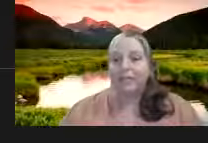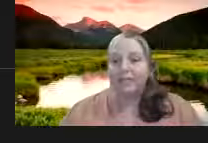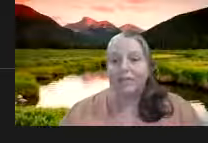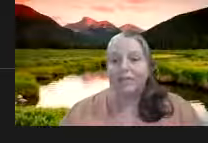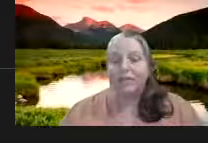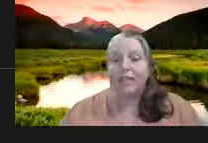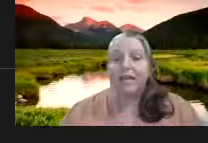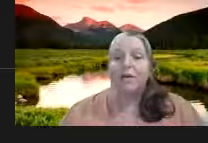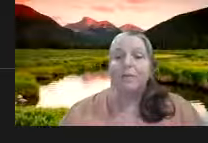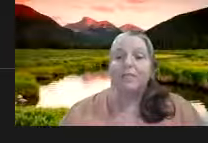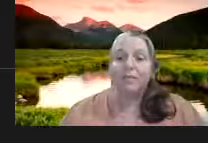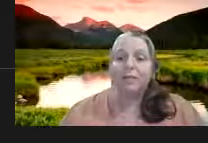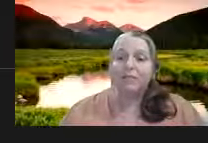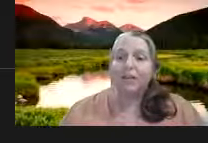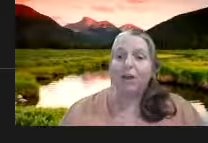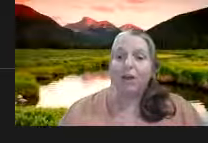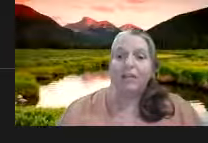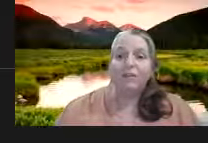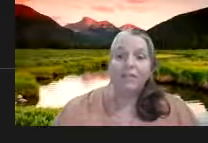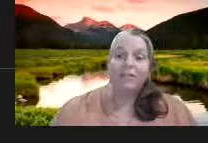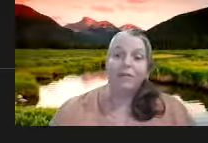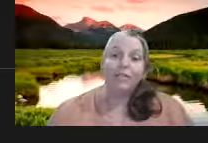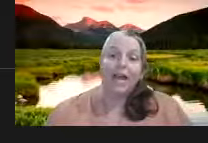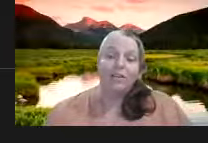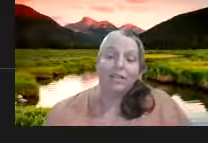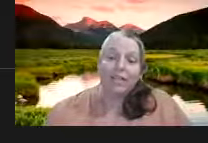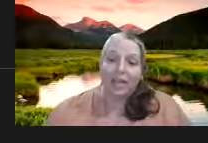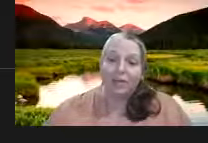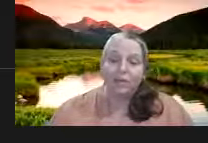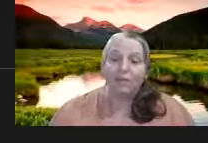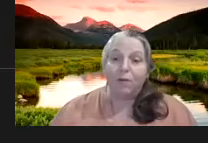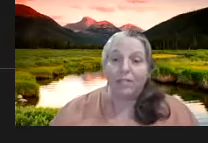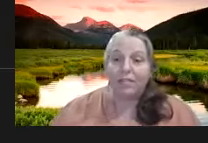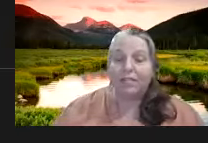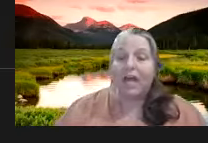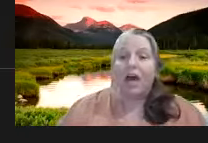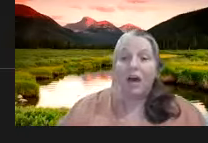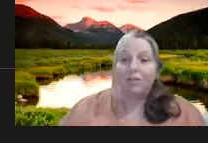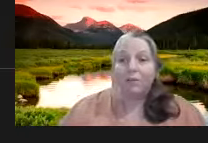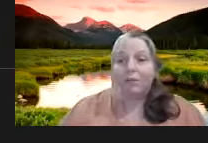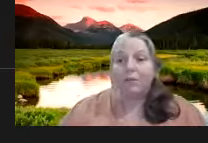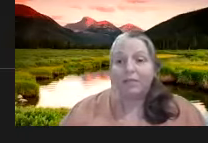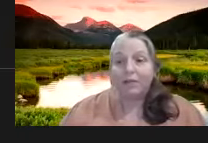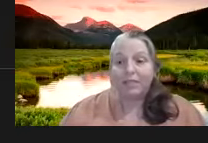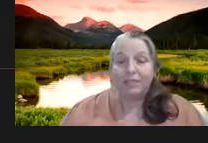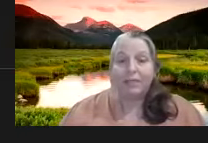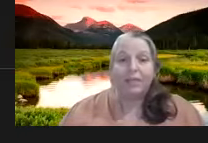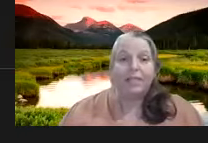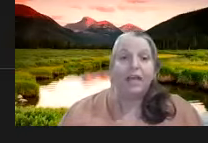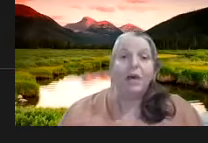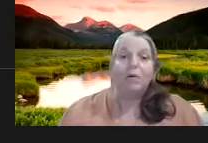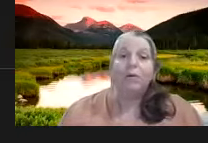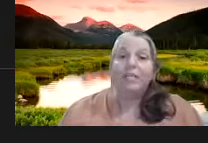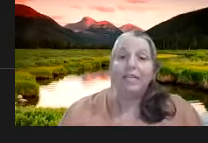get the organizations, but sometimes it's very hard and very difficult to actually connect with the voices of the people living with